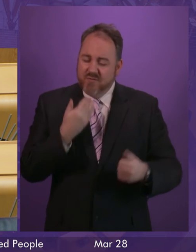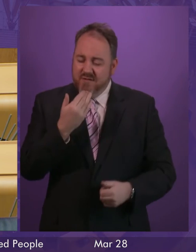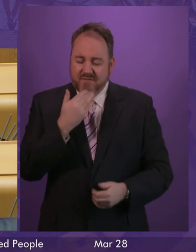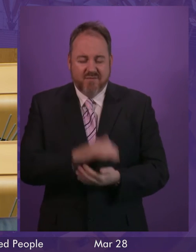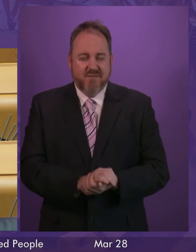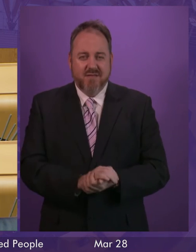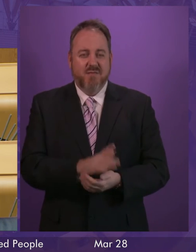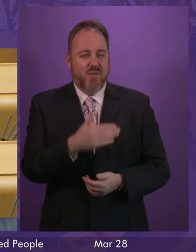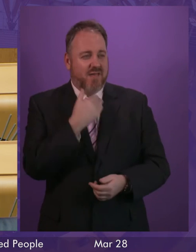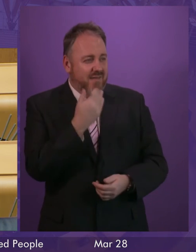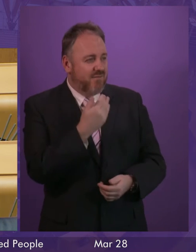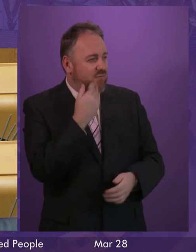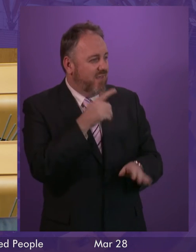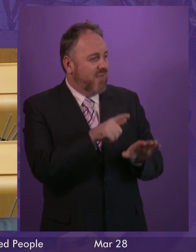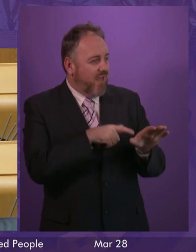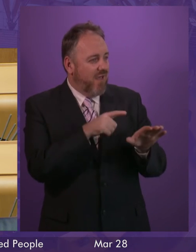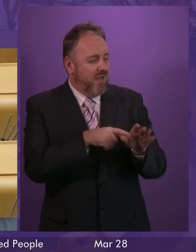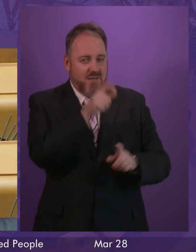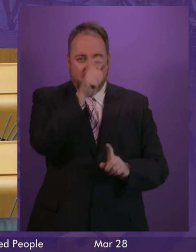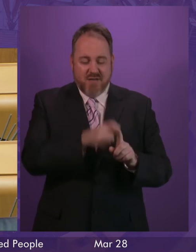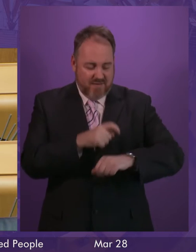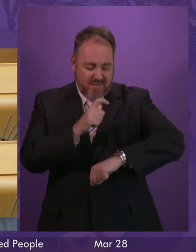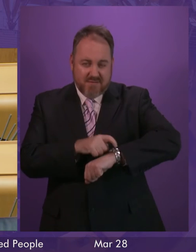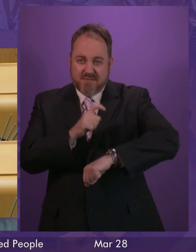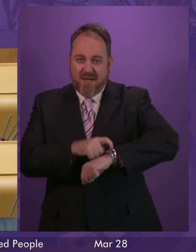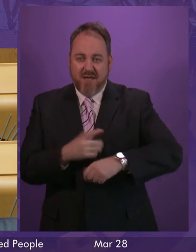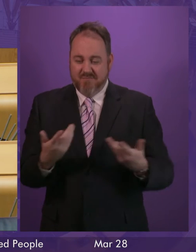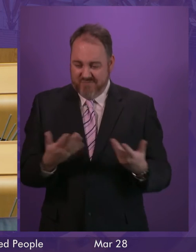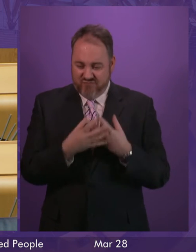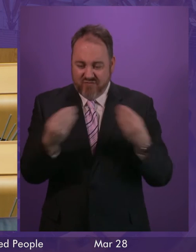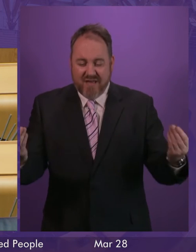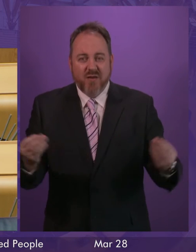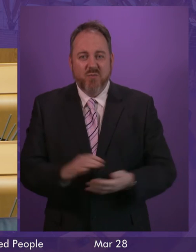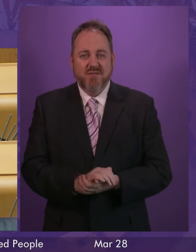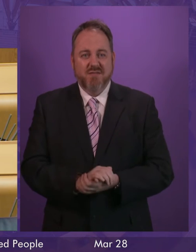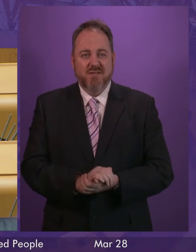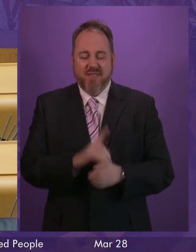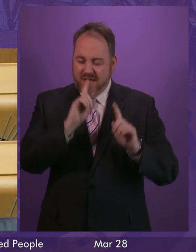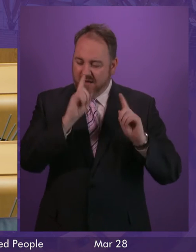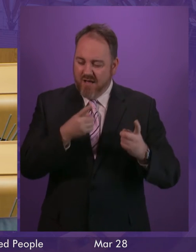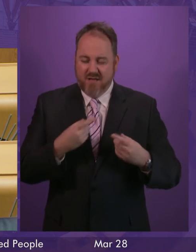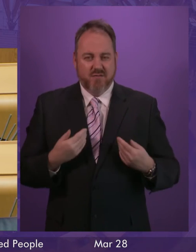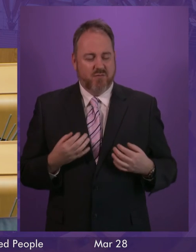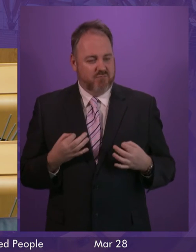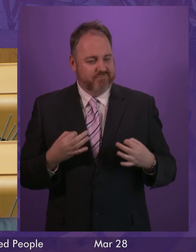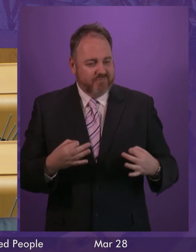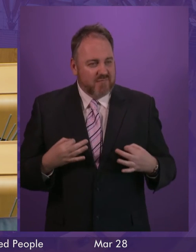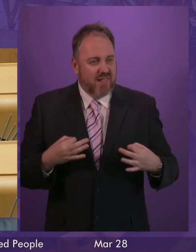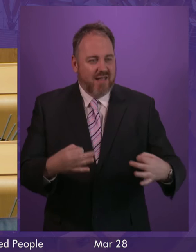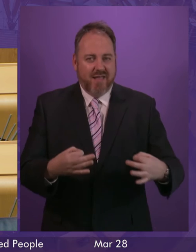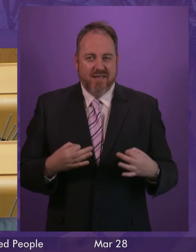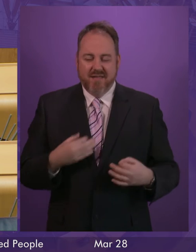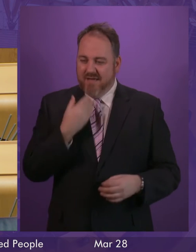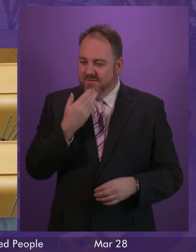individual young person they do not have the time to wait. Every day that we delay, every day